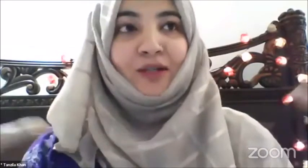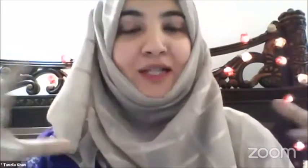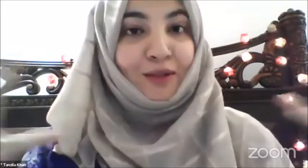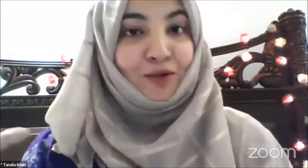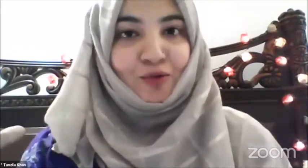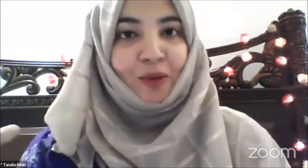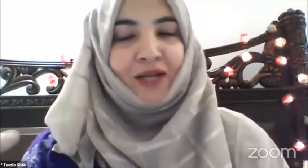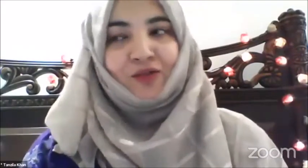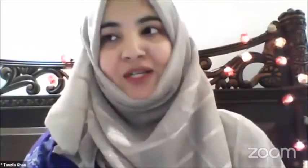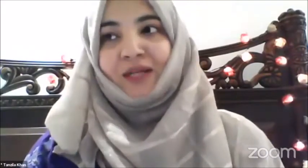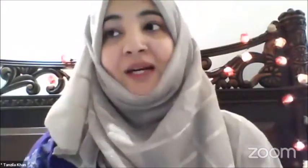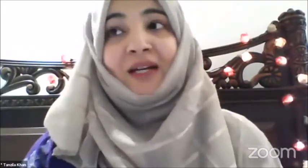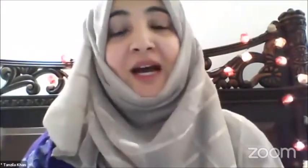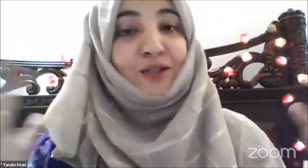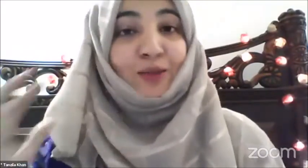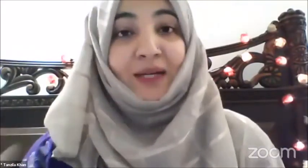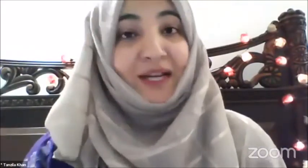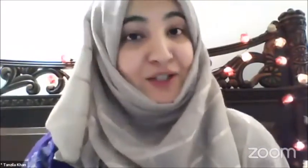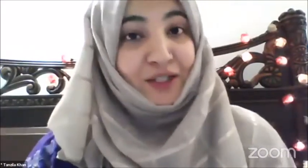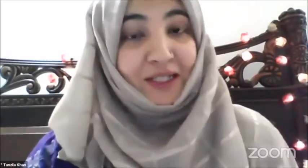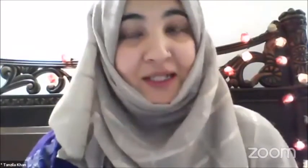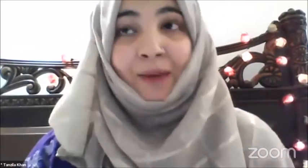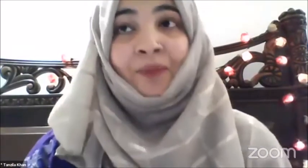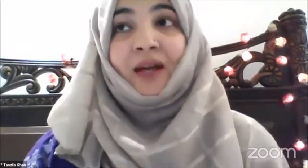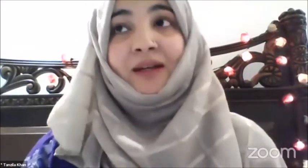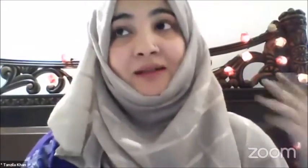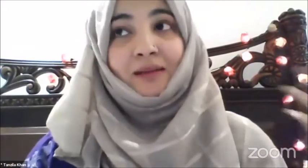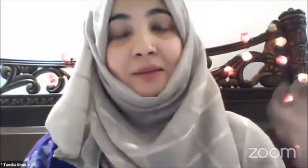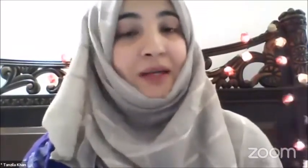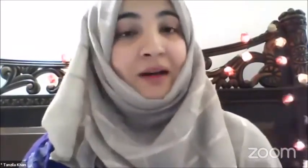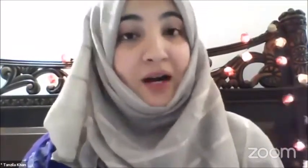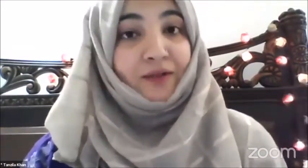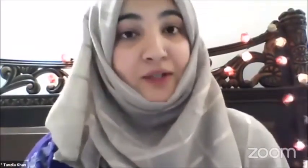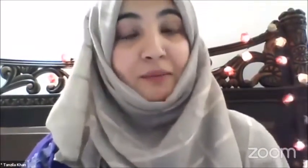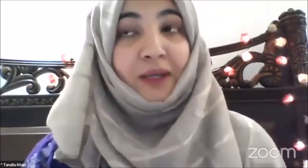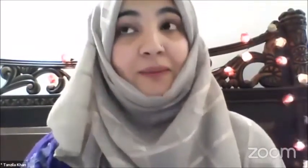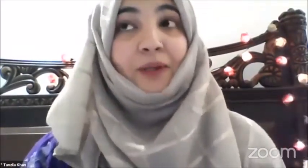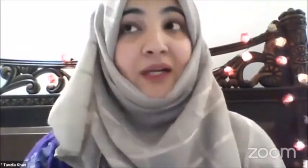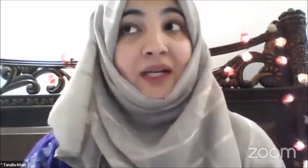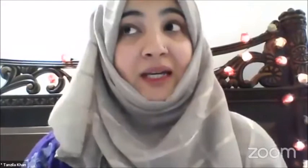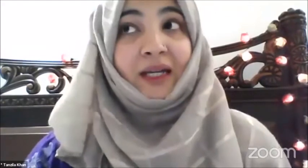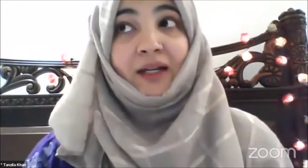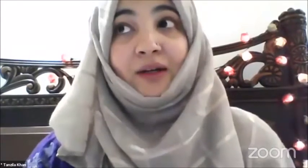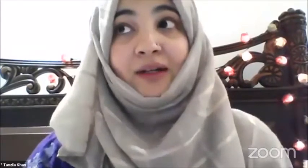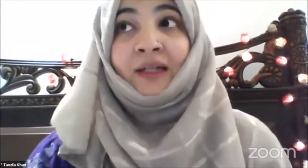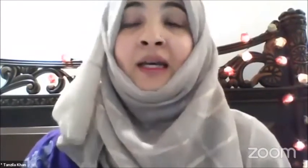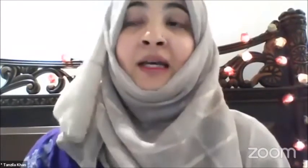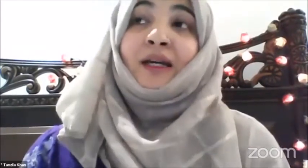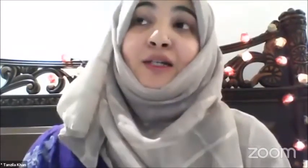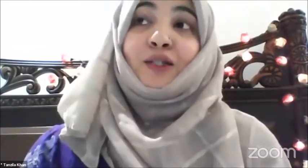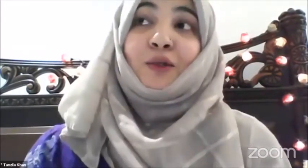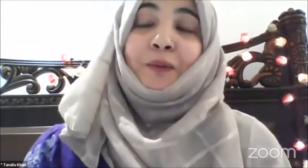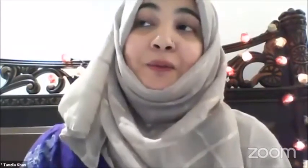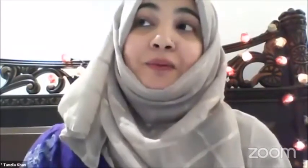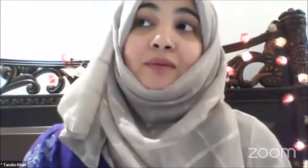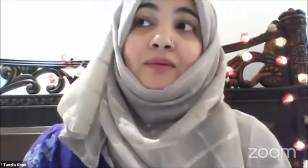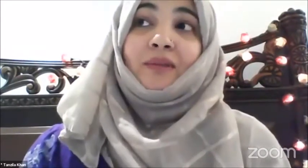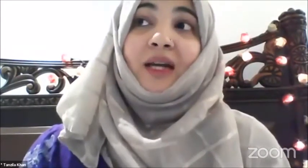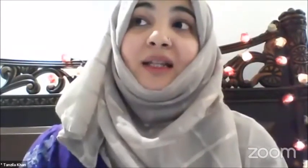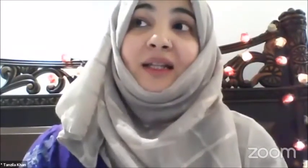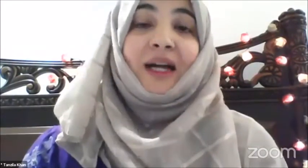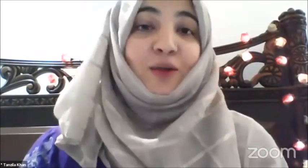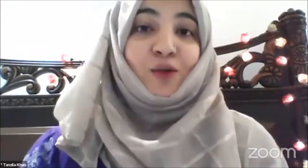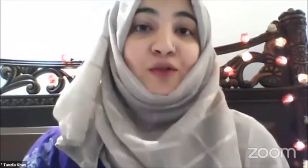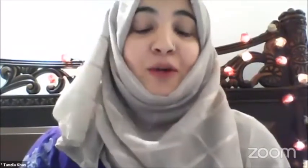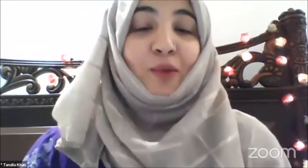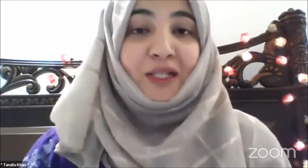you know, a double scoop ice cream that has to be digested. And it's a bit hard for some people who are dairy intolerant. So, and